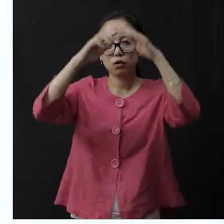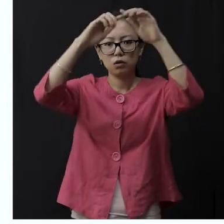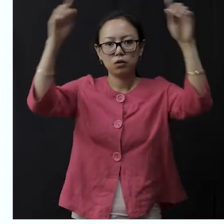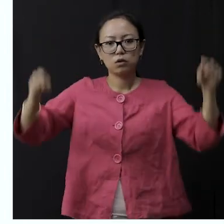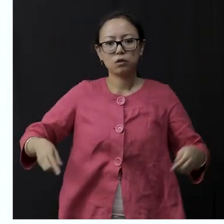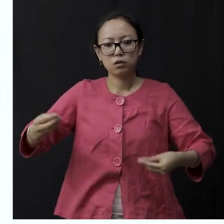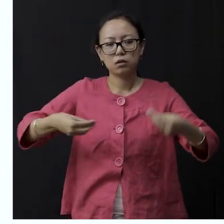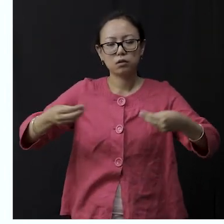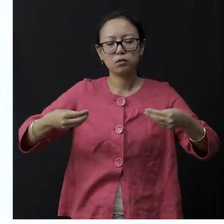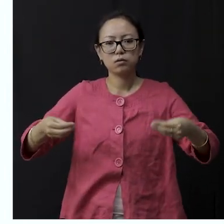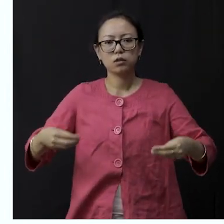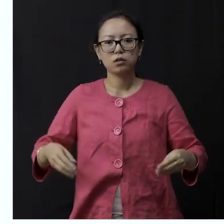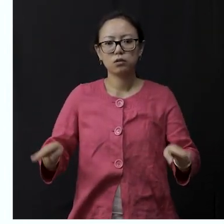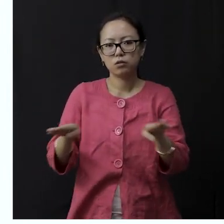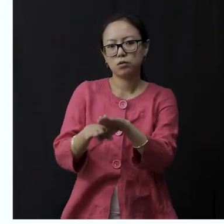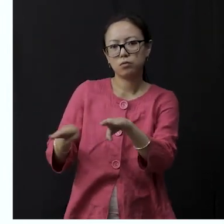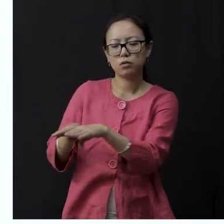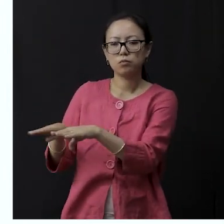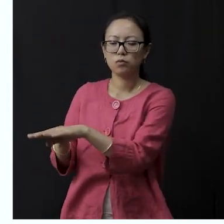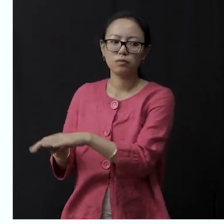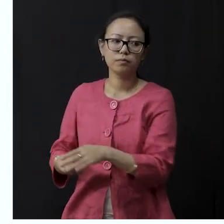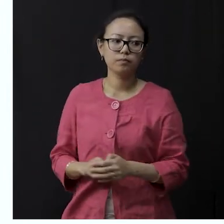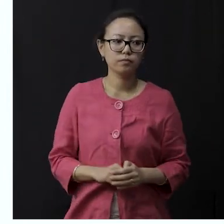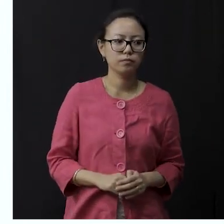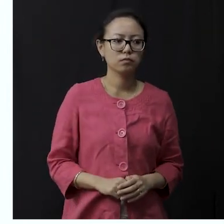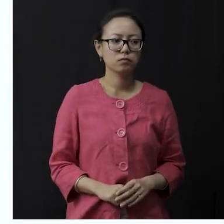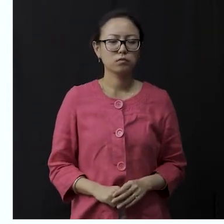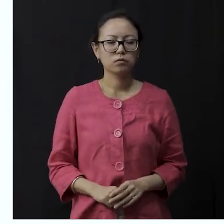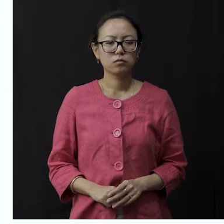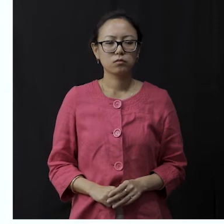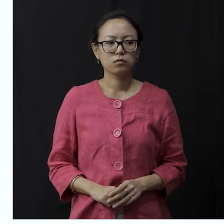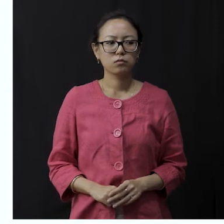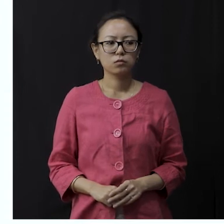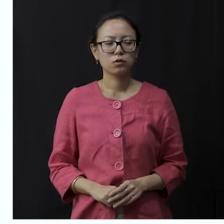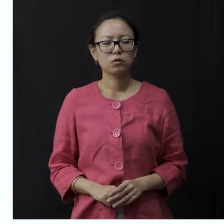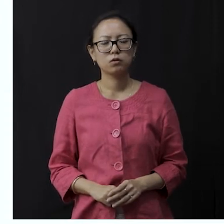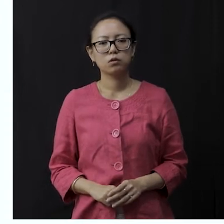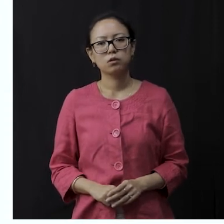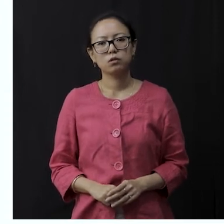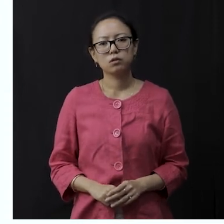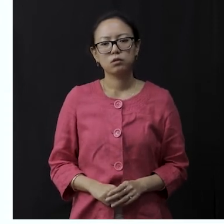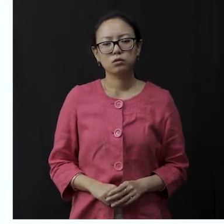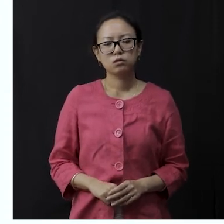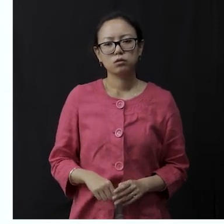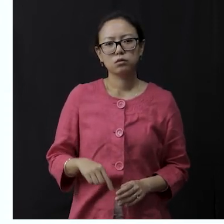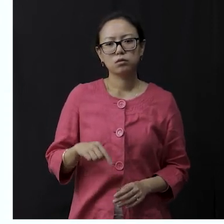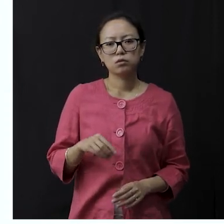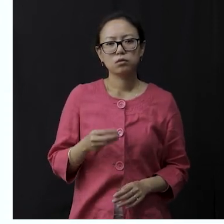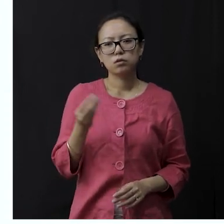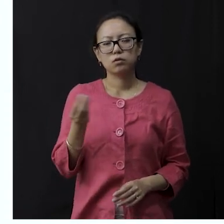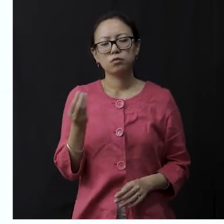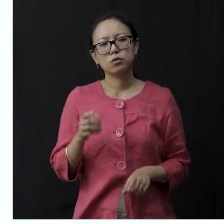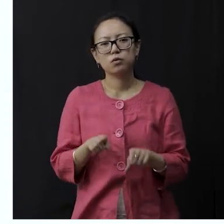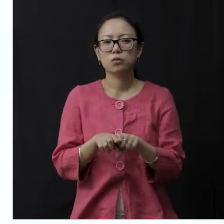to go and buy, right? So the shops are also closed already. So these are some of the few things that we see at night,